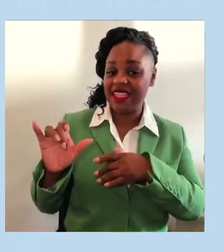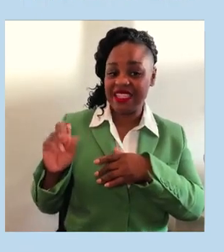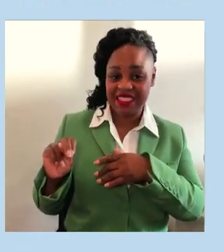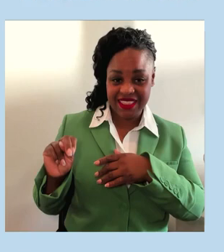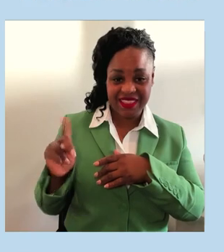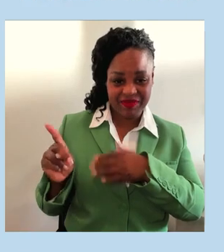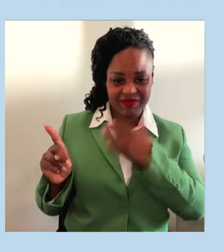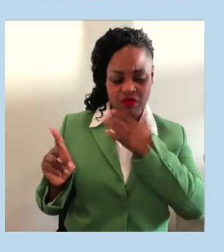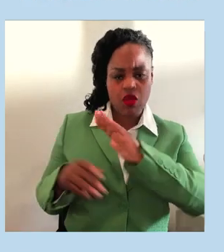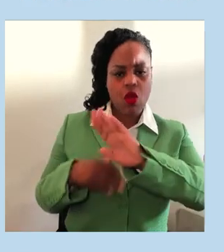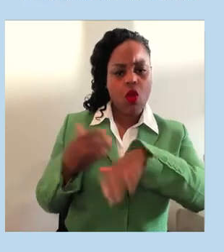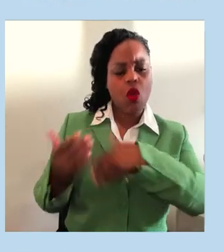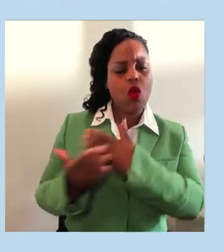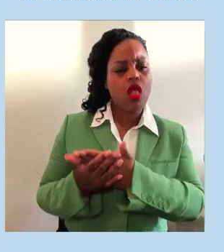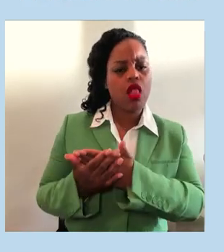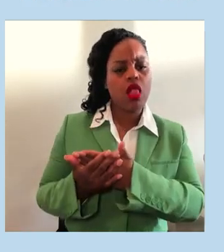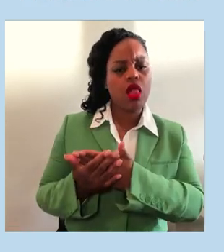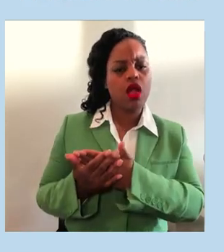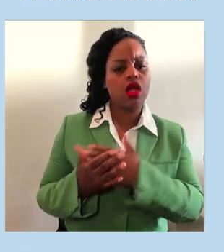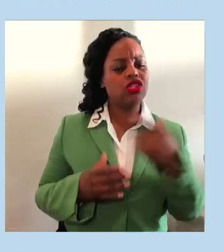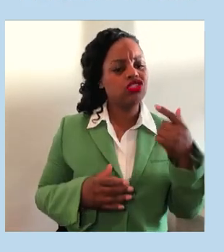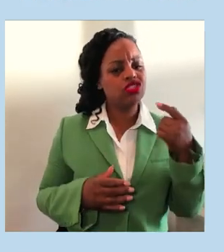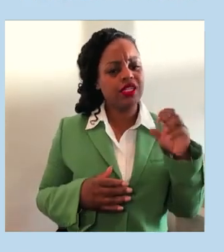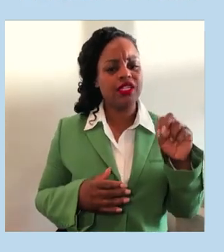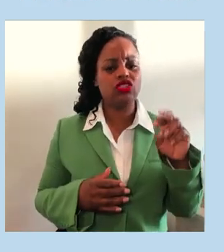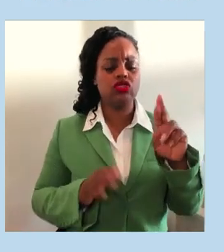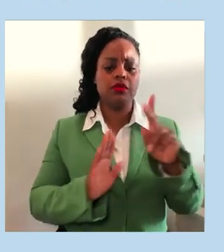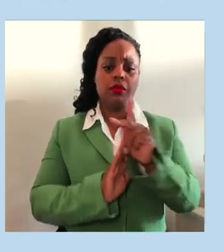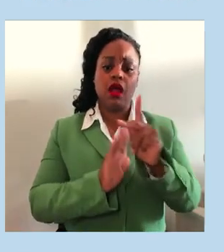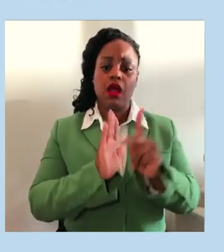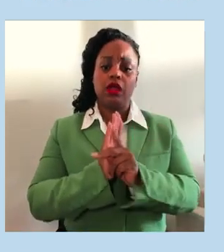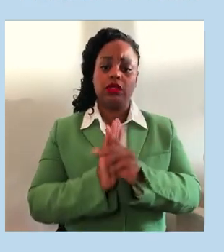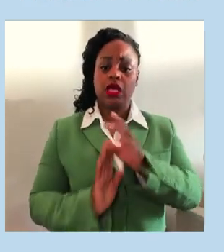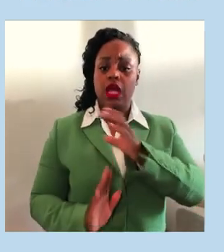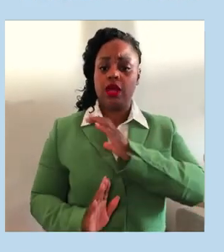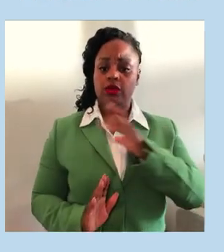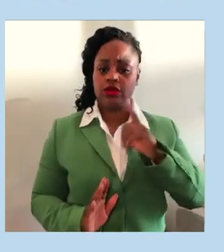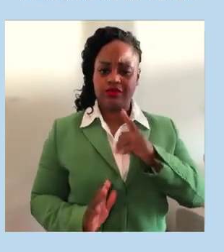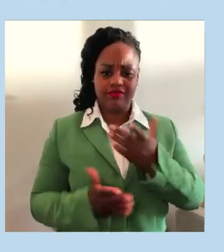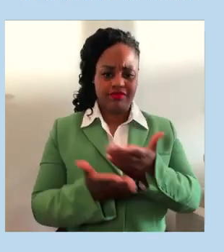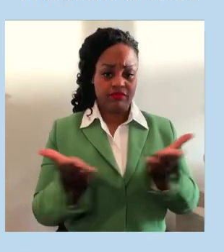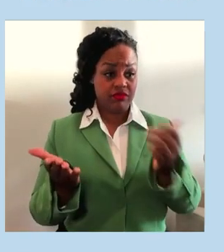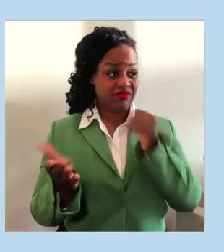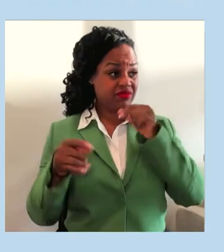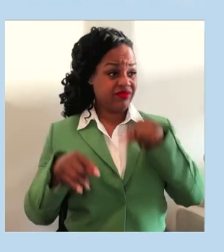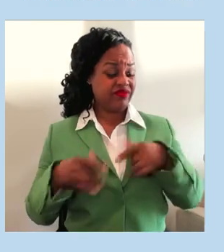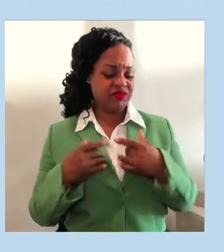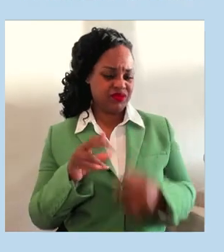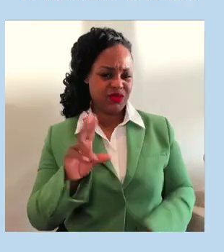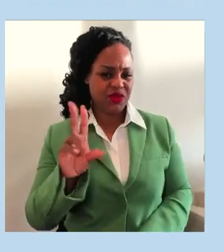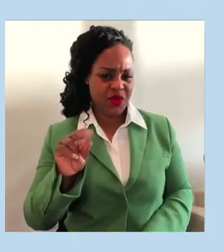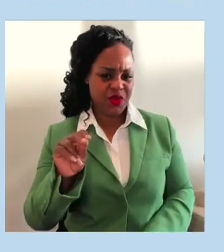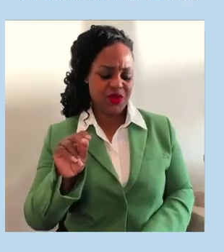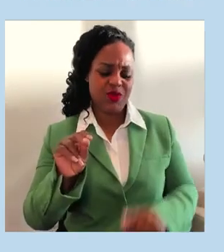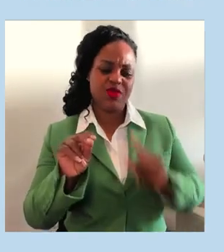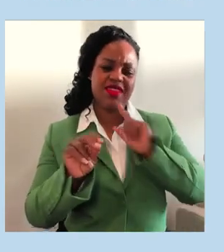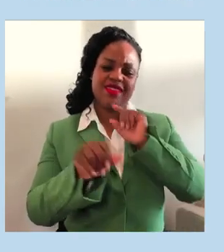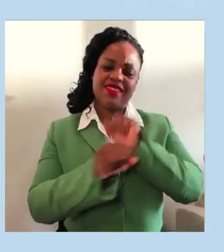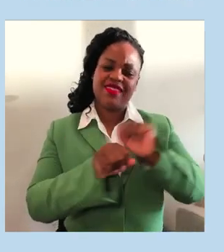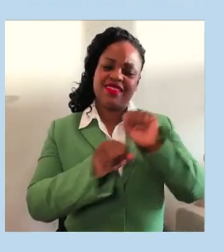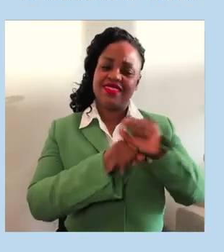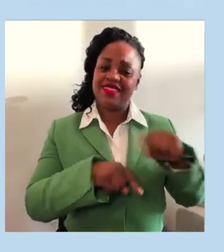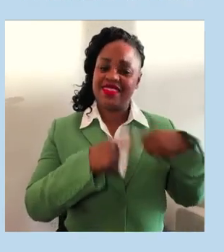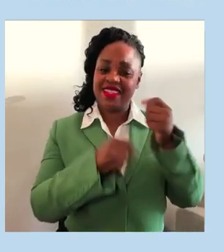for organizing this event, but for everything you've done over this last year to spearhead initiatives of